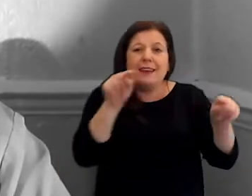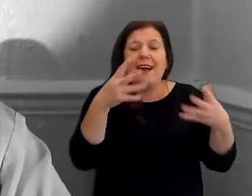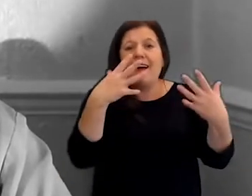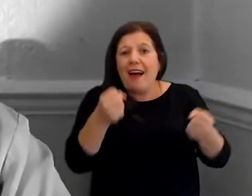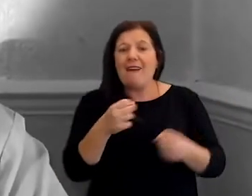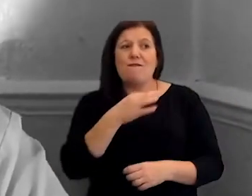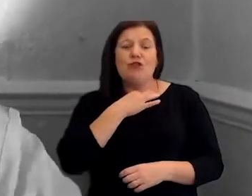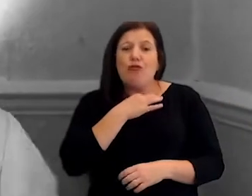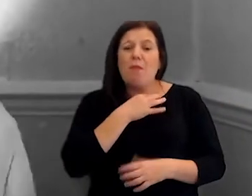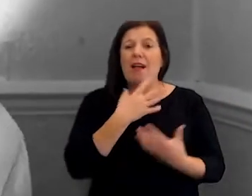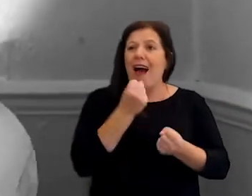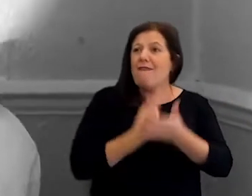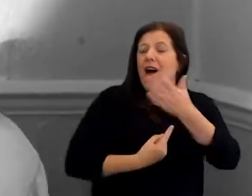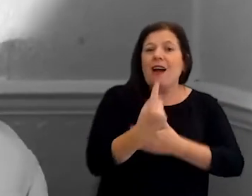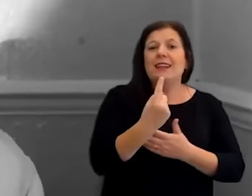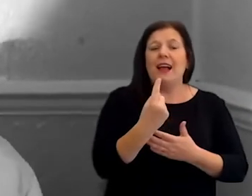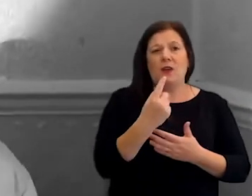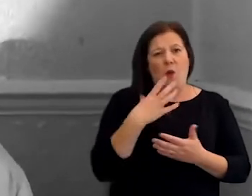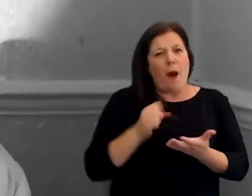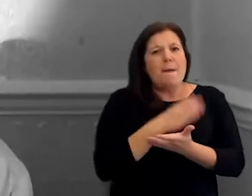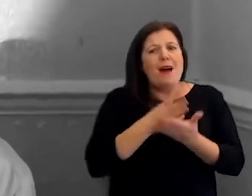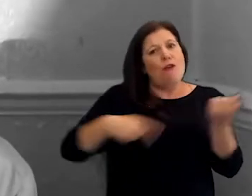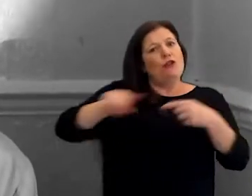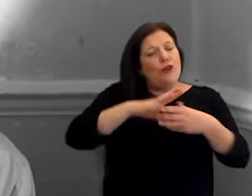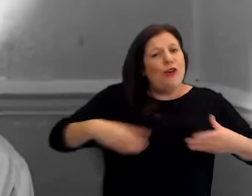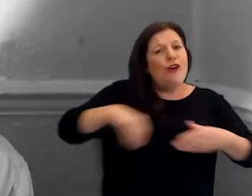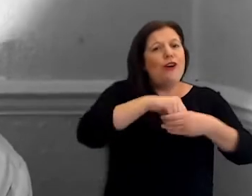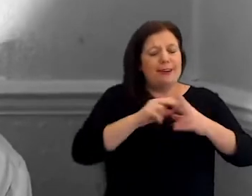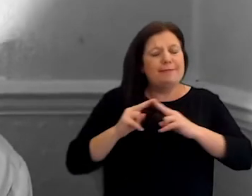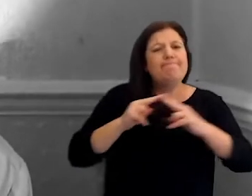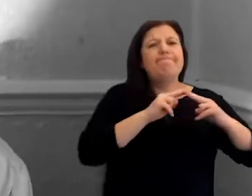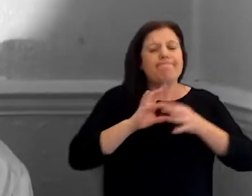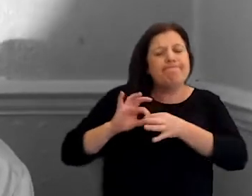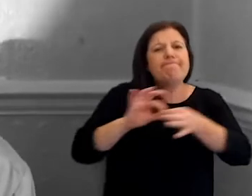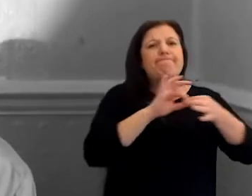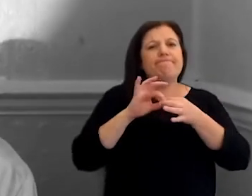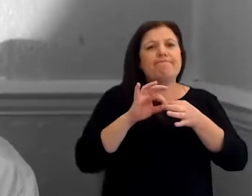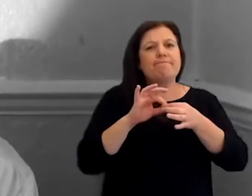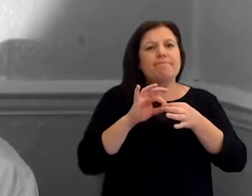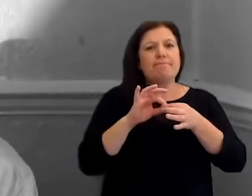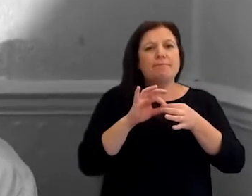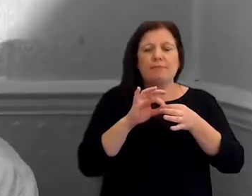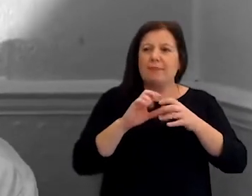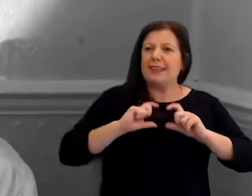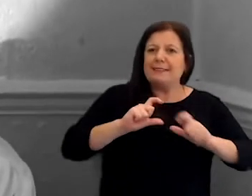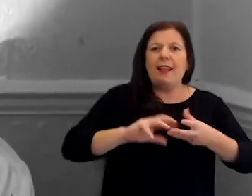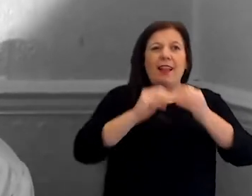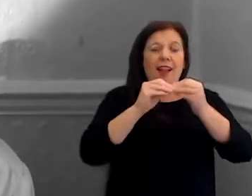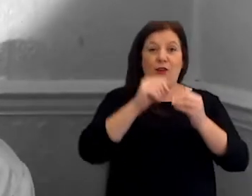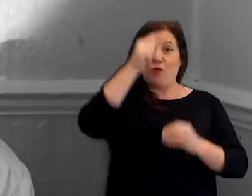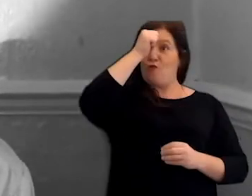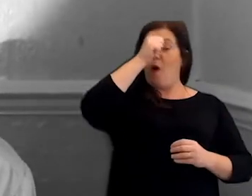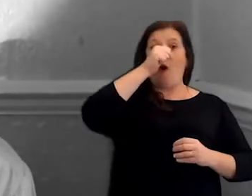isolated, are still connected, are still creating, and are still certain that even though the whole world has closed down